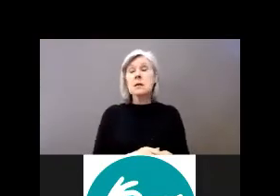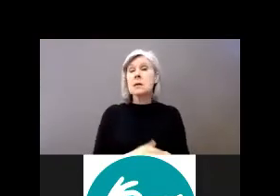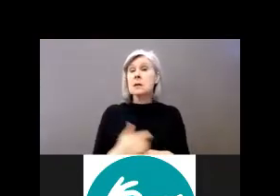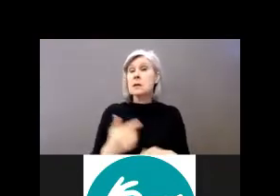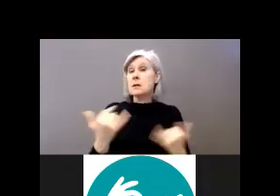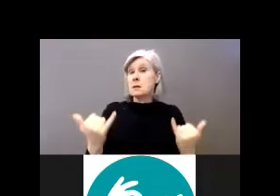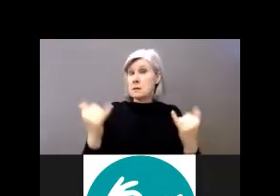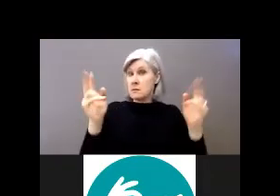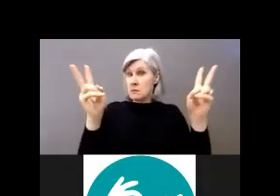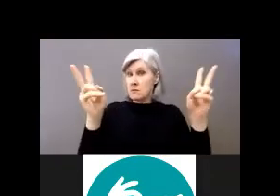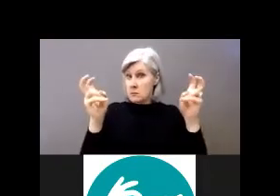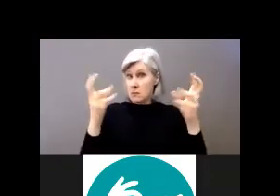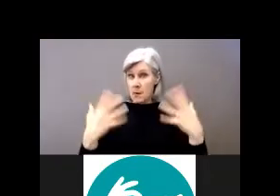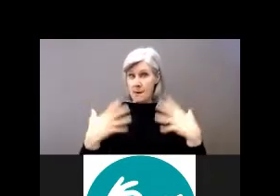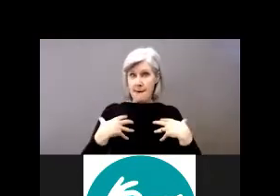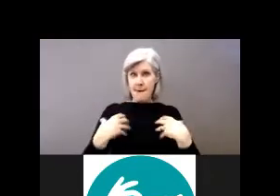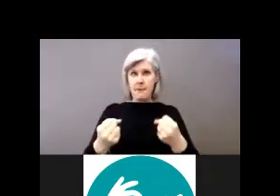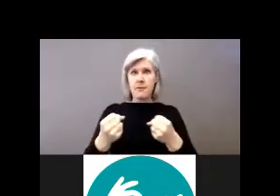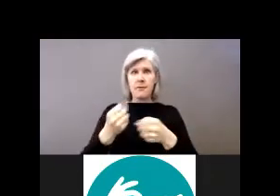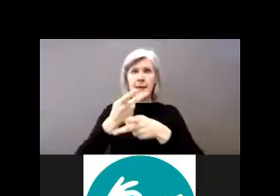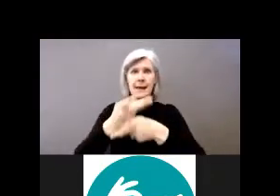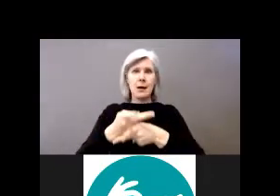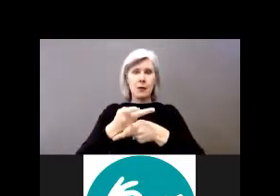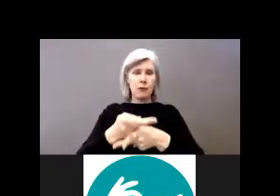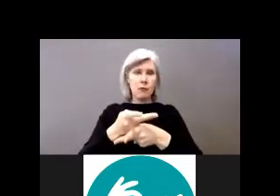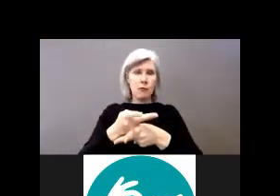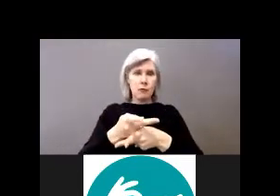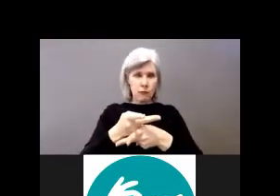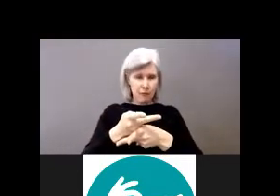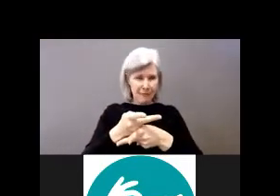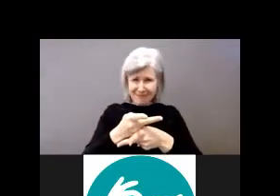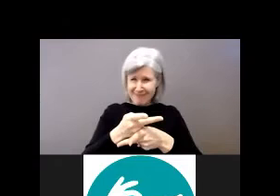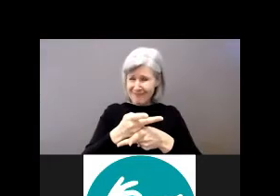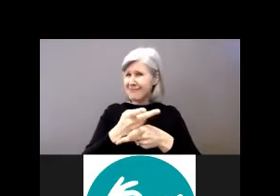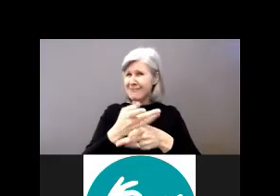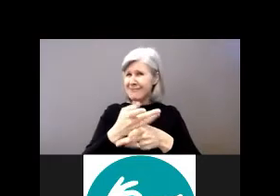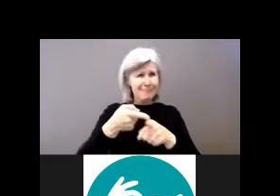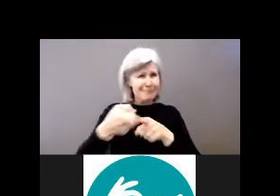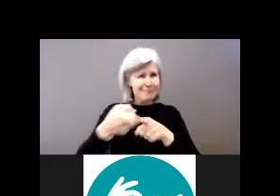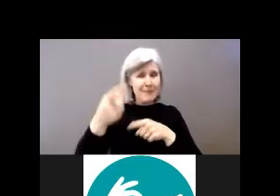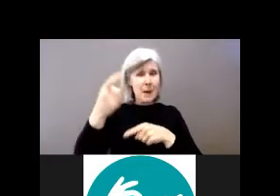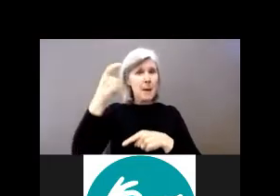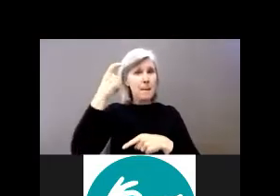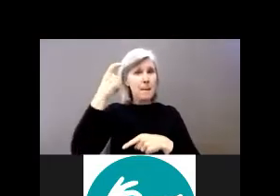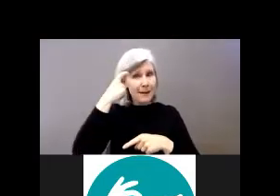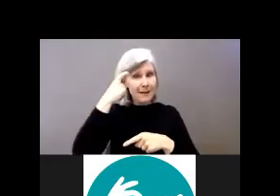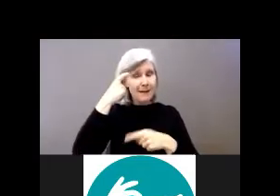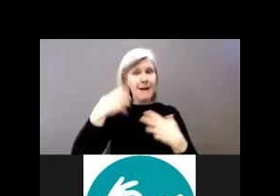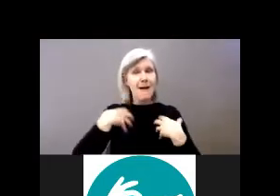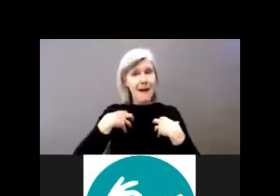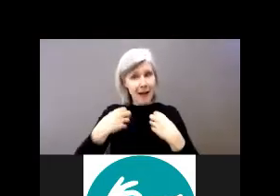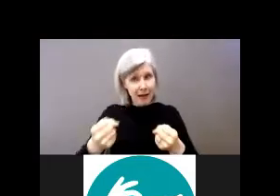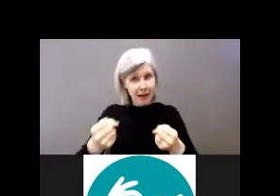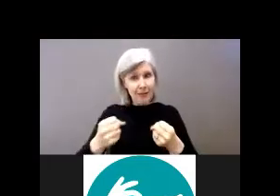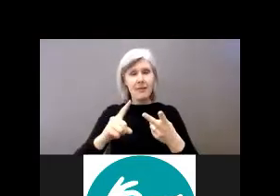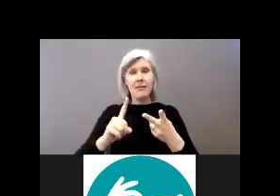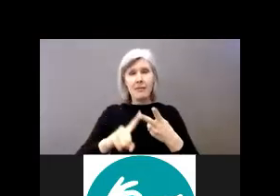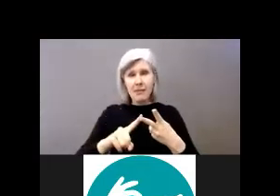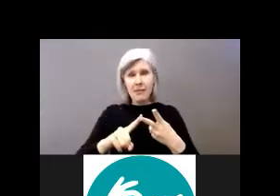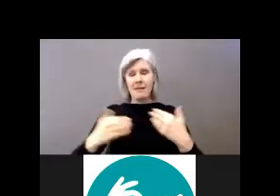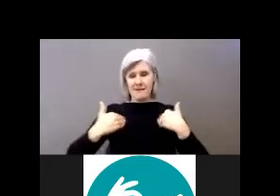and the importance of having good mental health and physical health to optimize our quality of